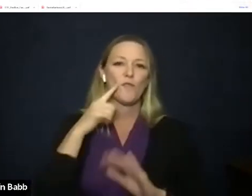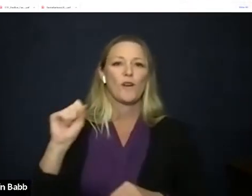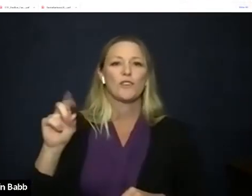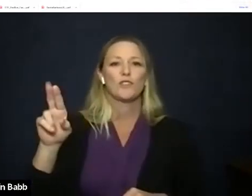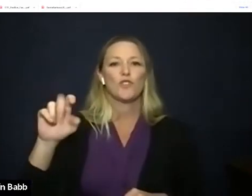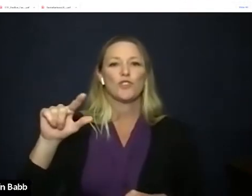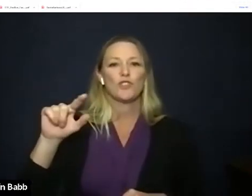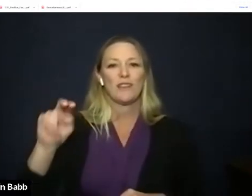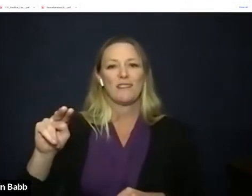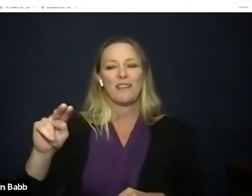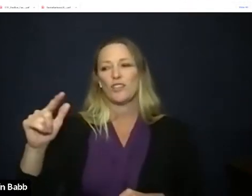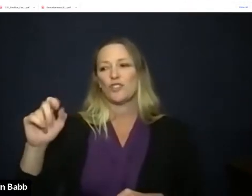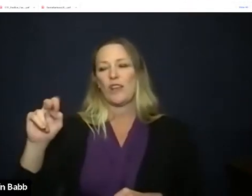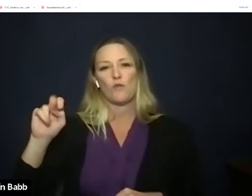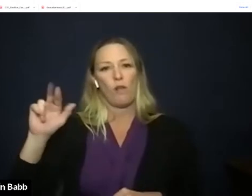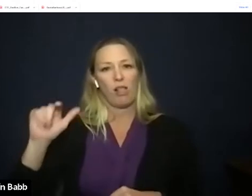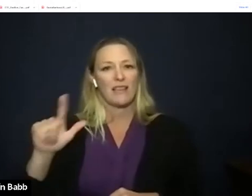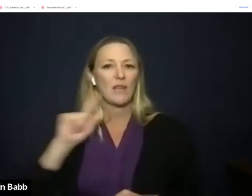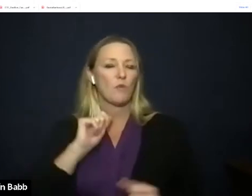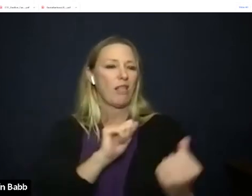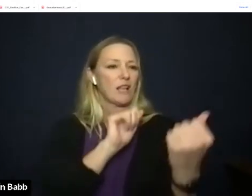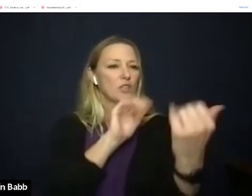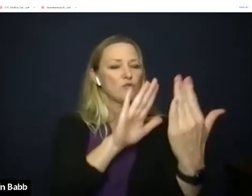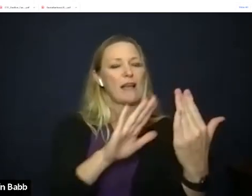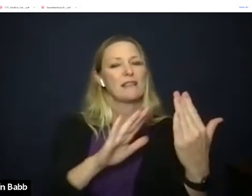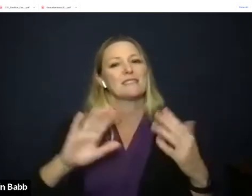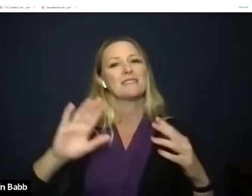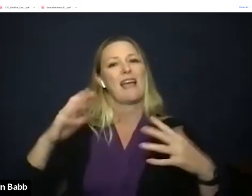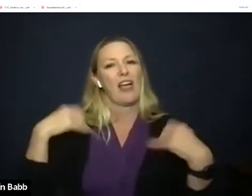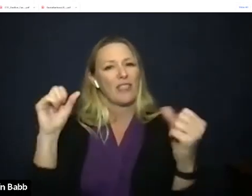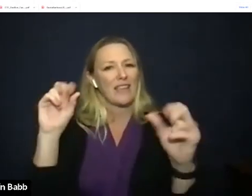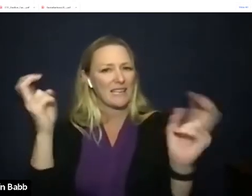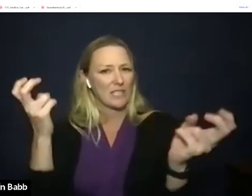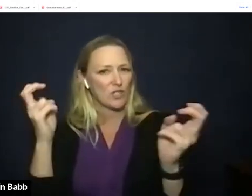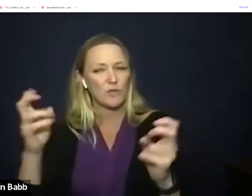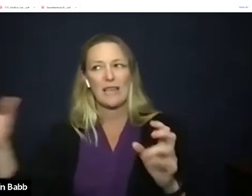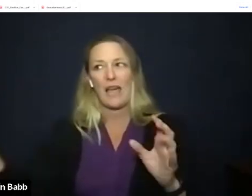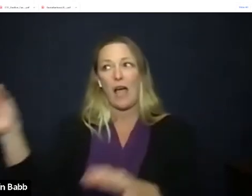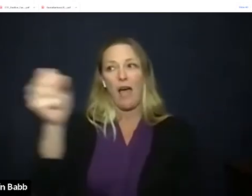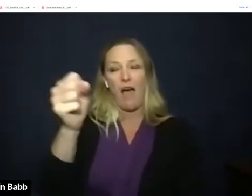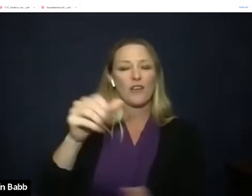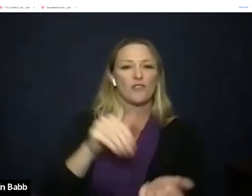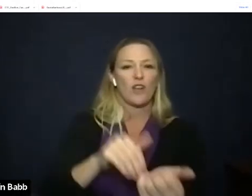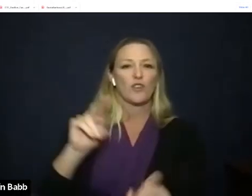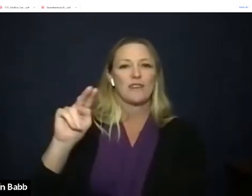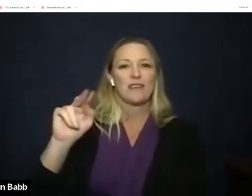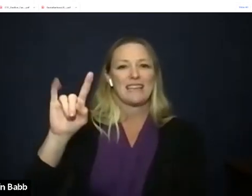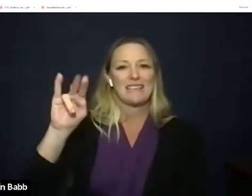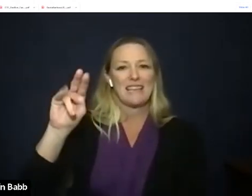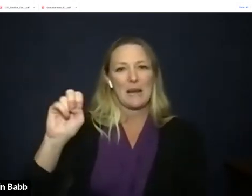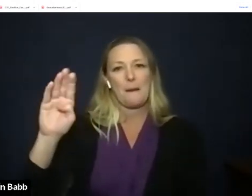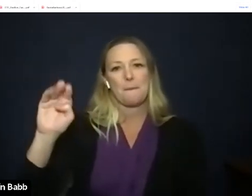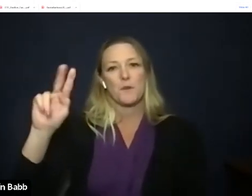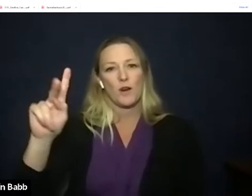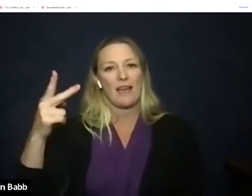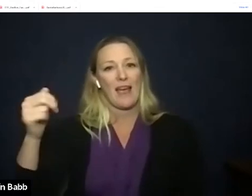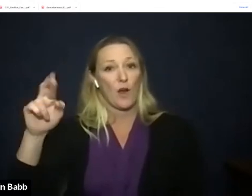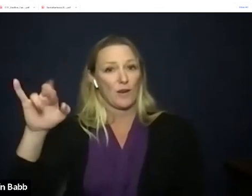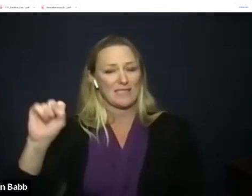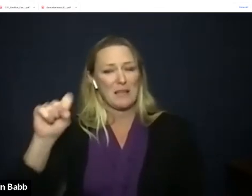health issues and challenges in the state and appointed dr nadine burke harris a black woman and